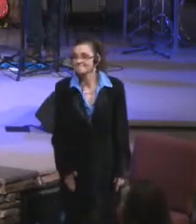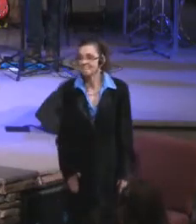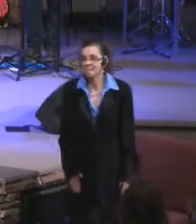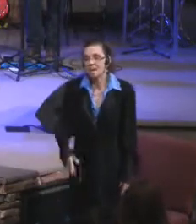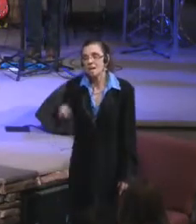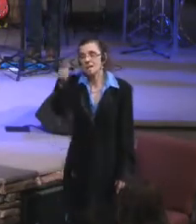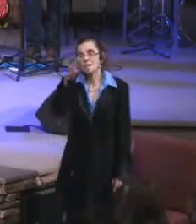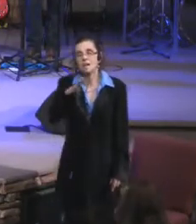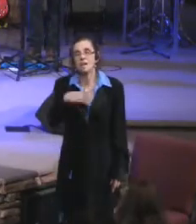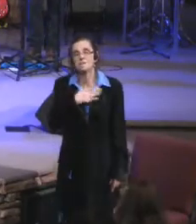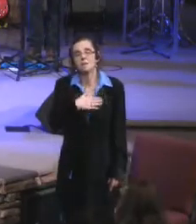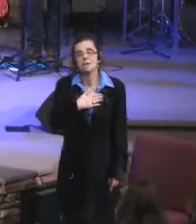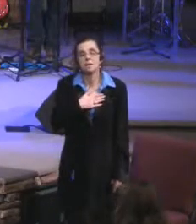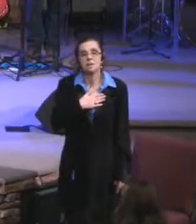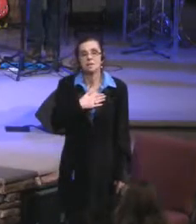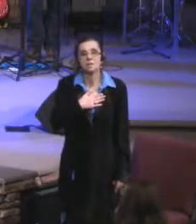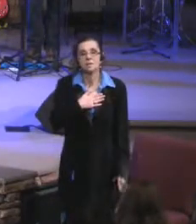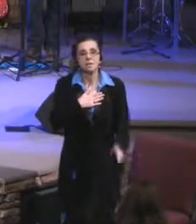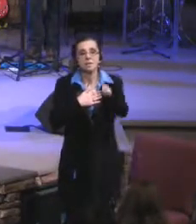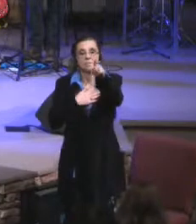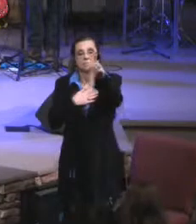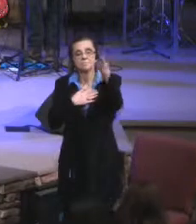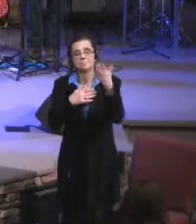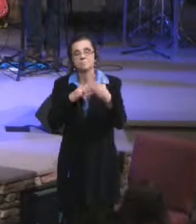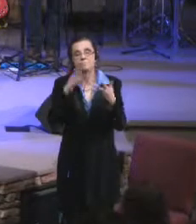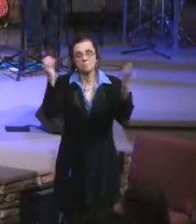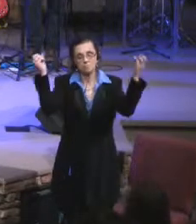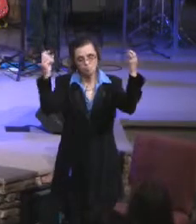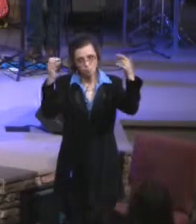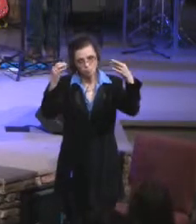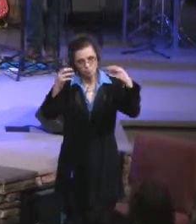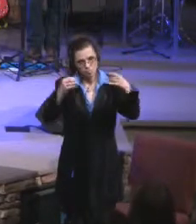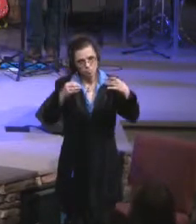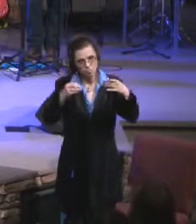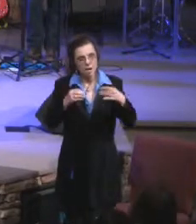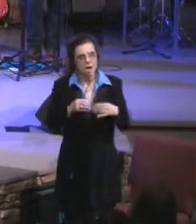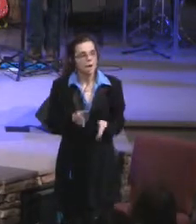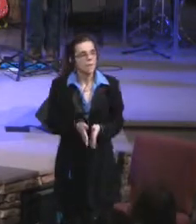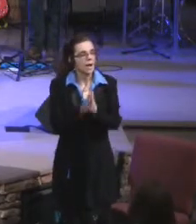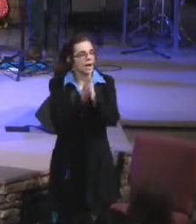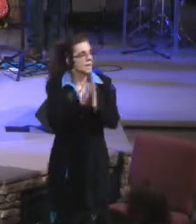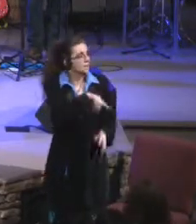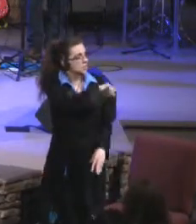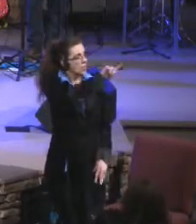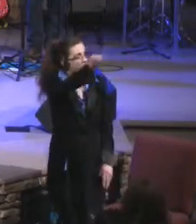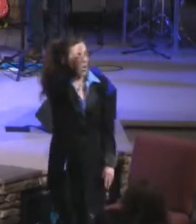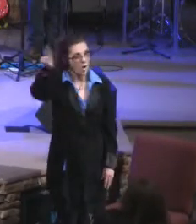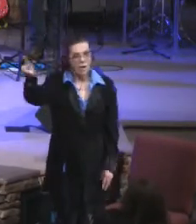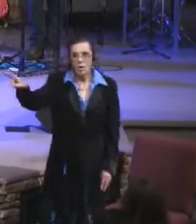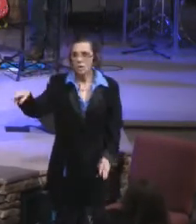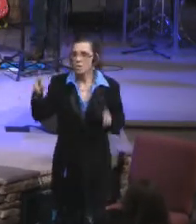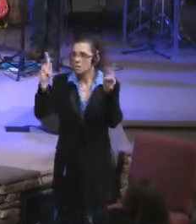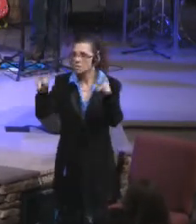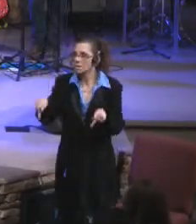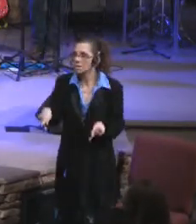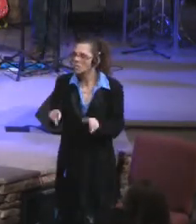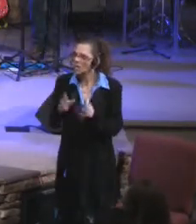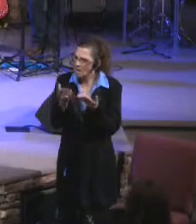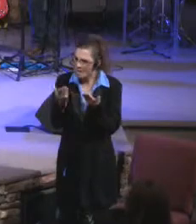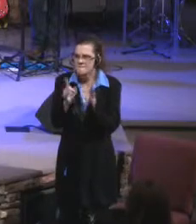So guys, please, if you would, turn down the lights back here. And I'm going to ask everybody in this house, we've got a few minutes,